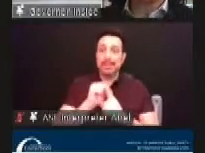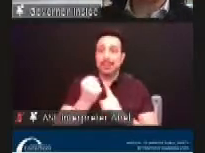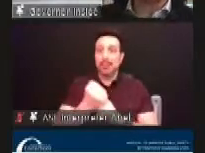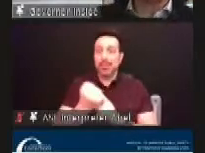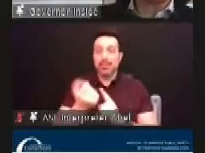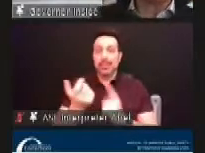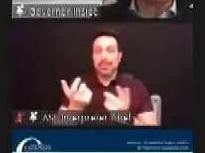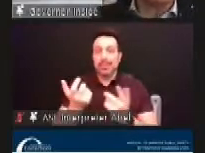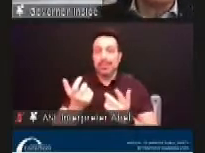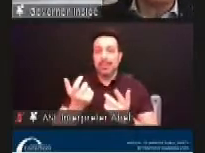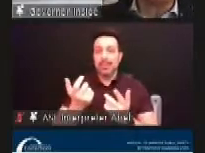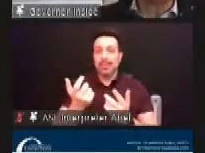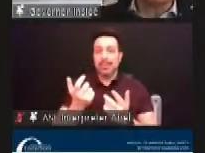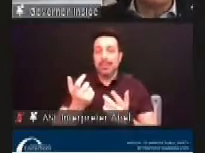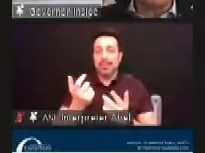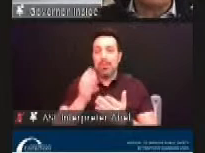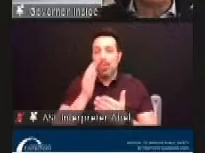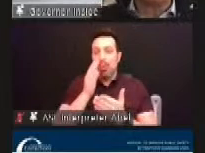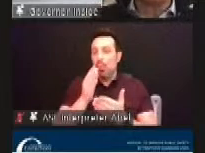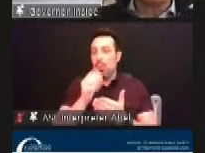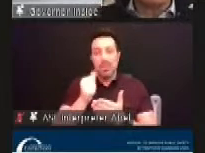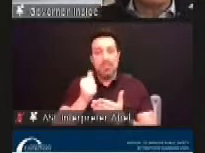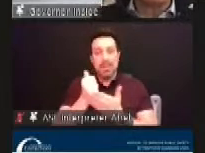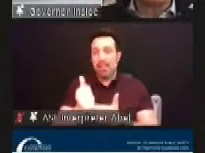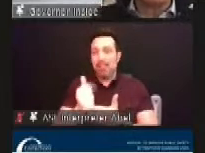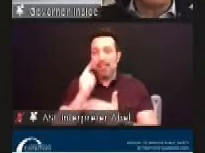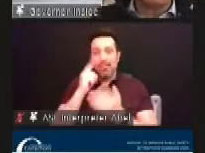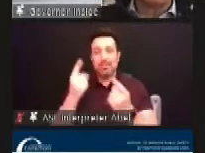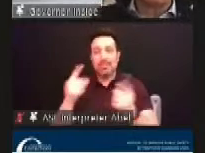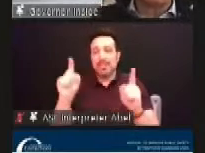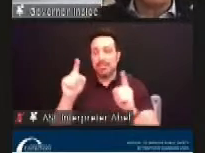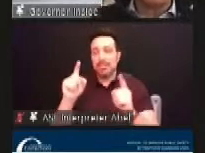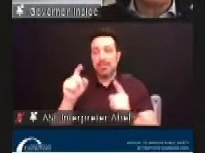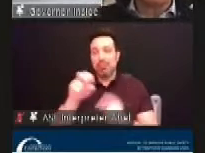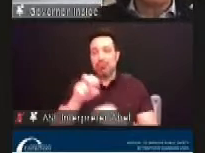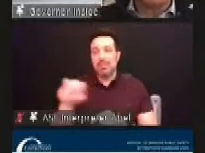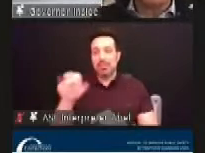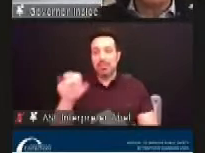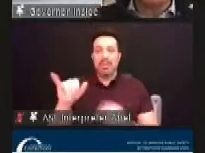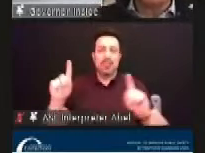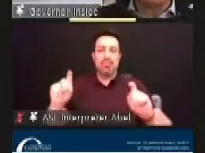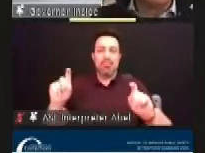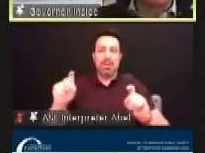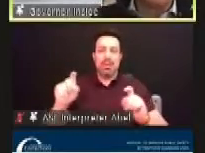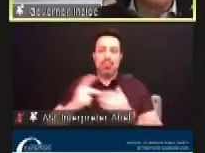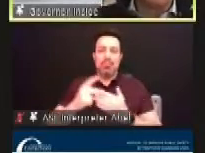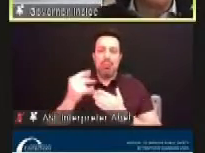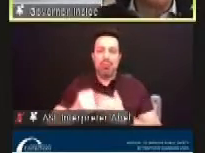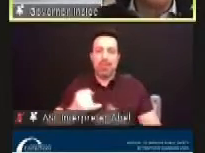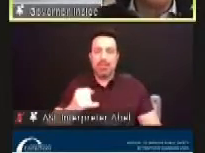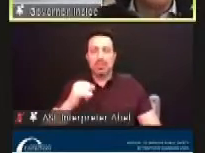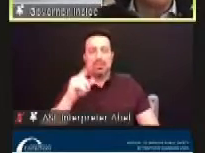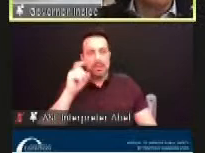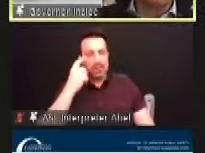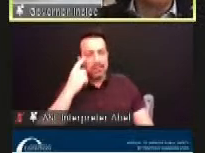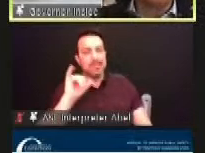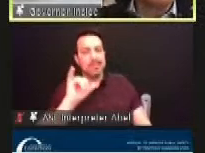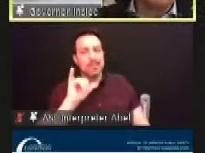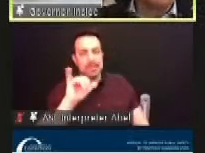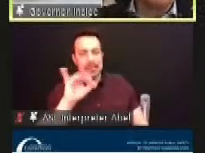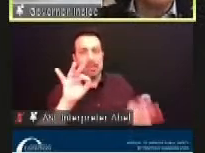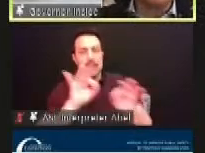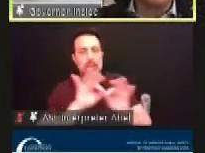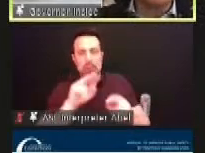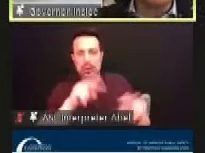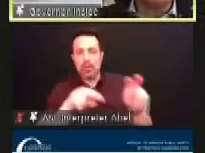wouldn't be helpful for their successful transition. But that was just a pilot project. Well, this is worthy of looking at this issue,